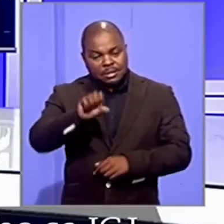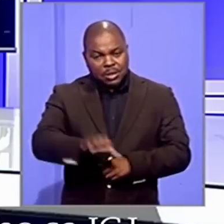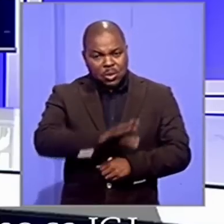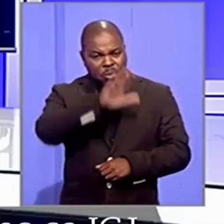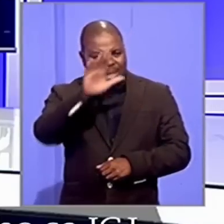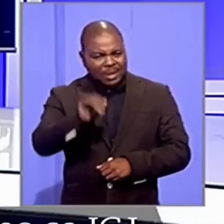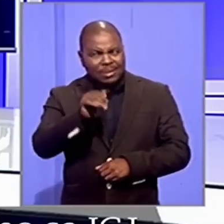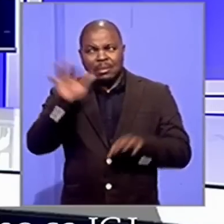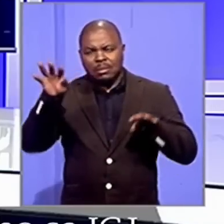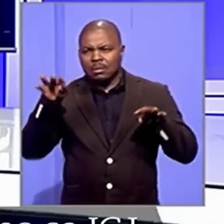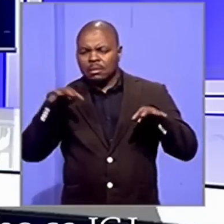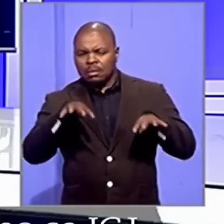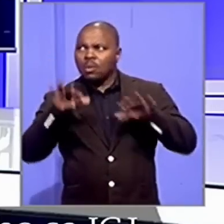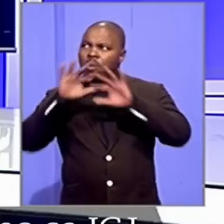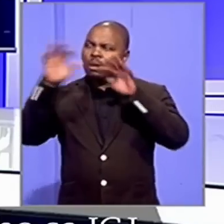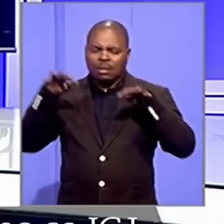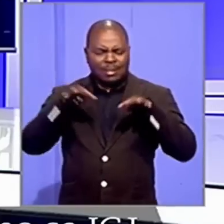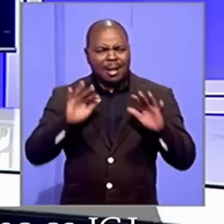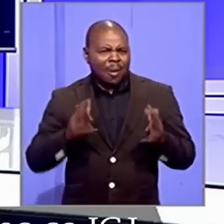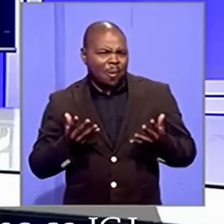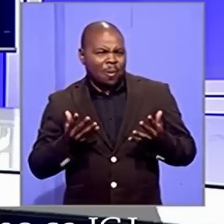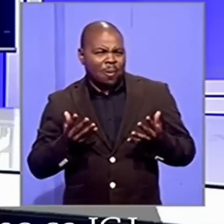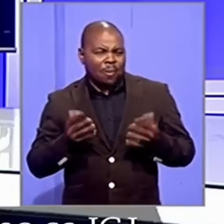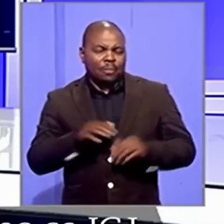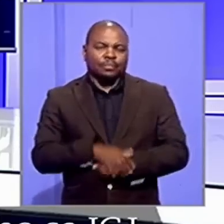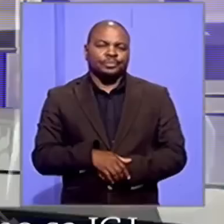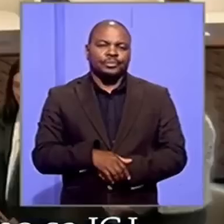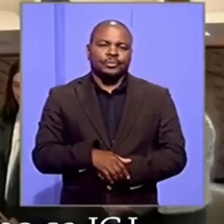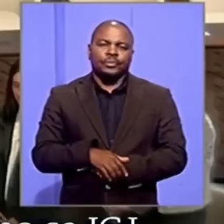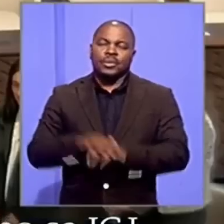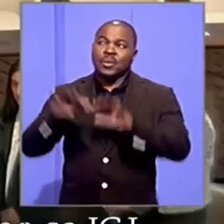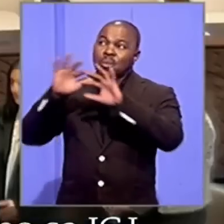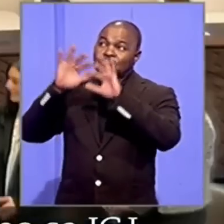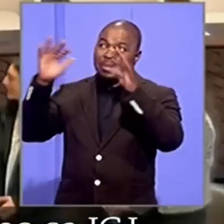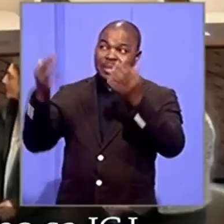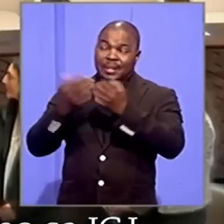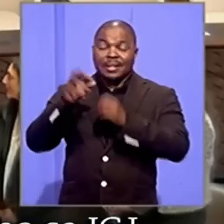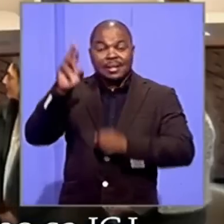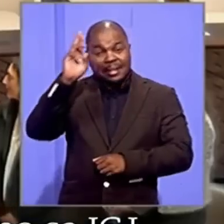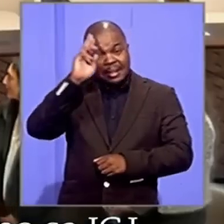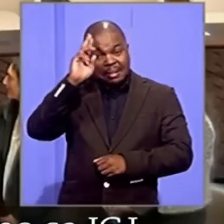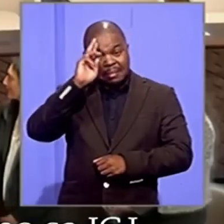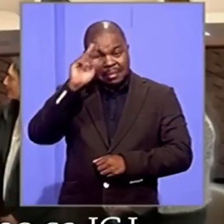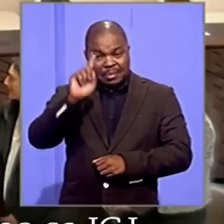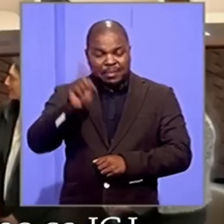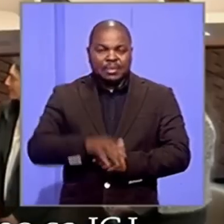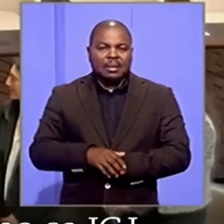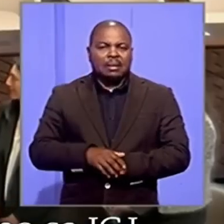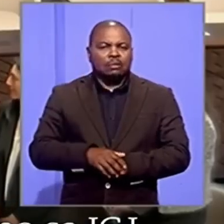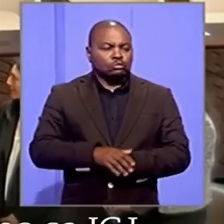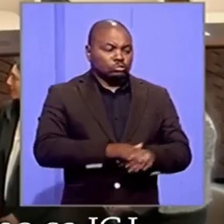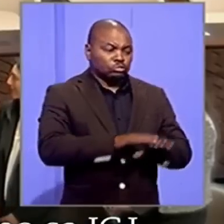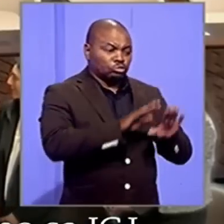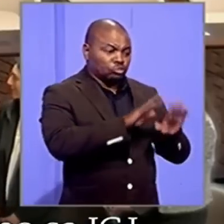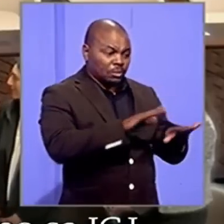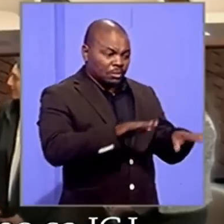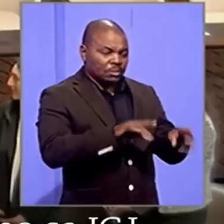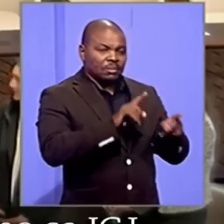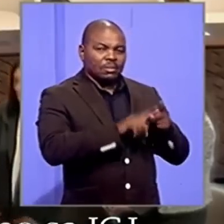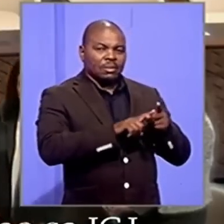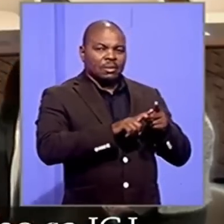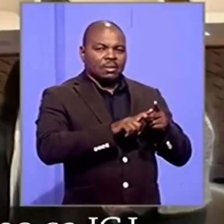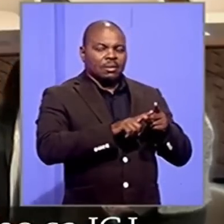a mohutamang lefaseng. Lefatshe le tla hopola hore nakong eo bana le baahi